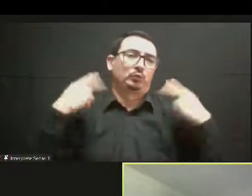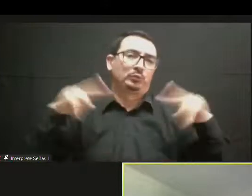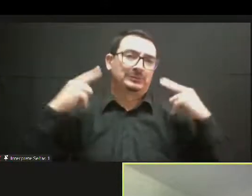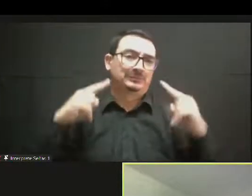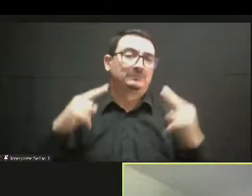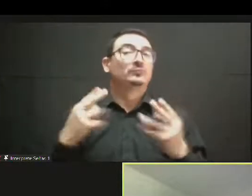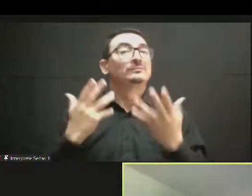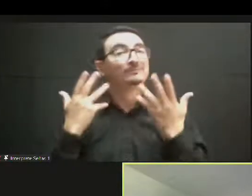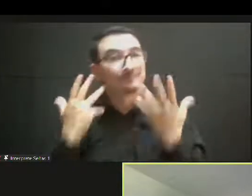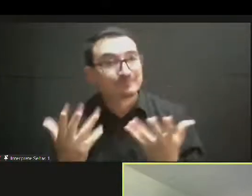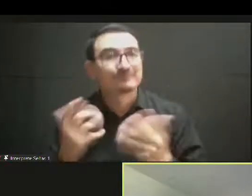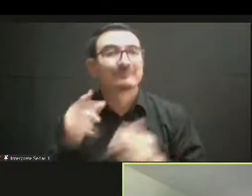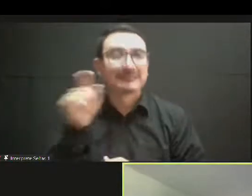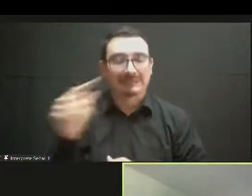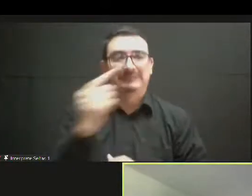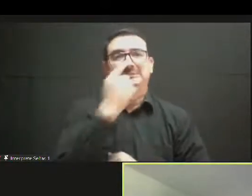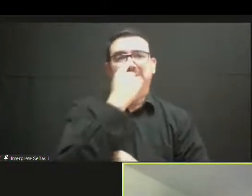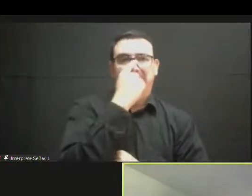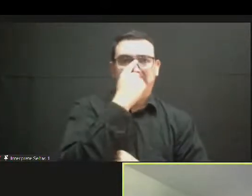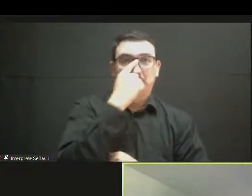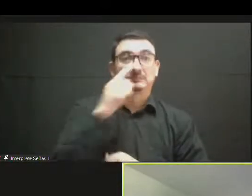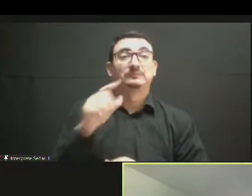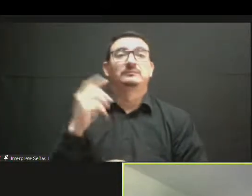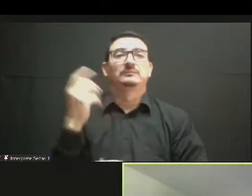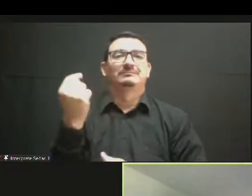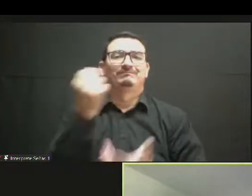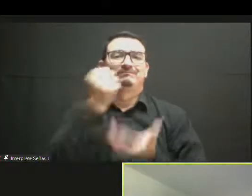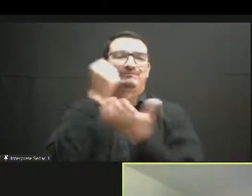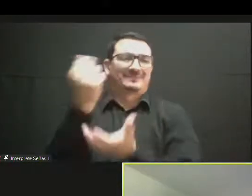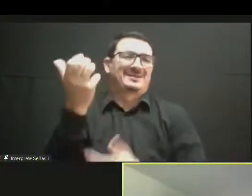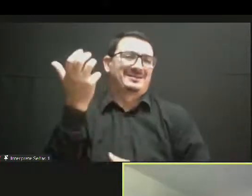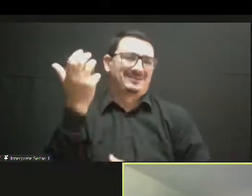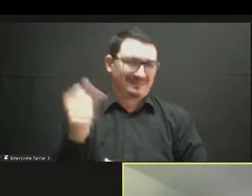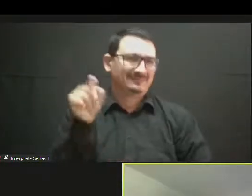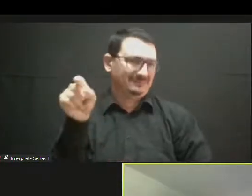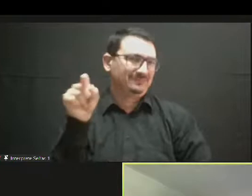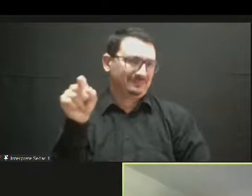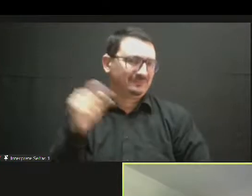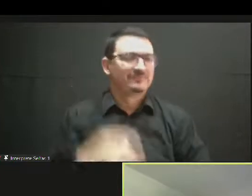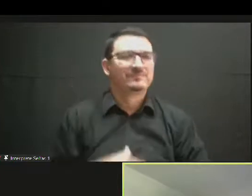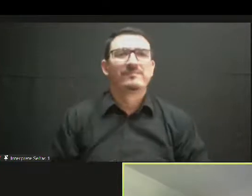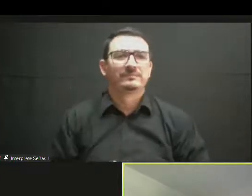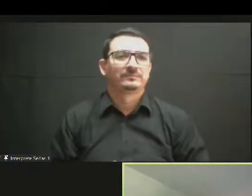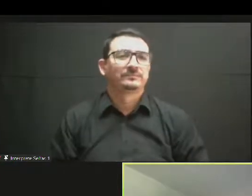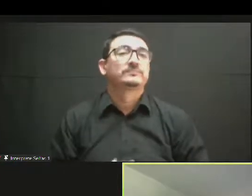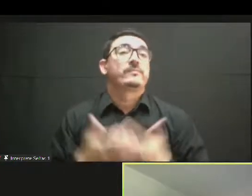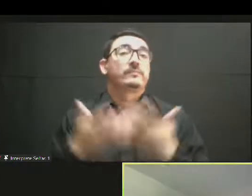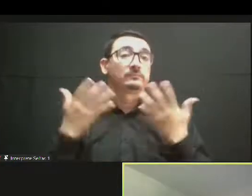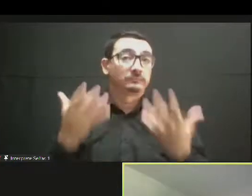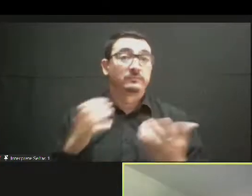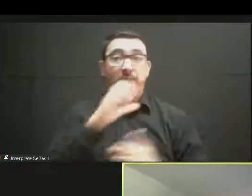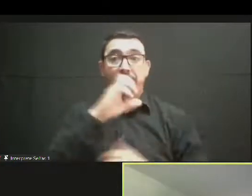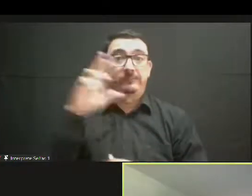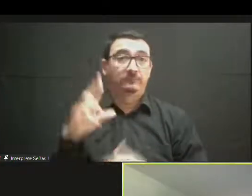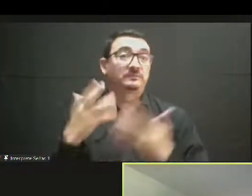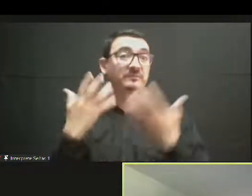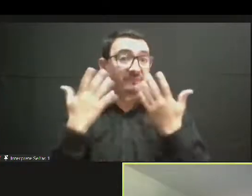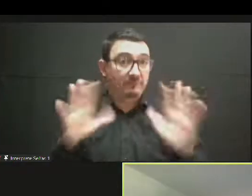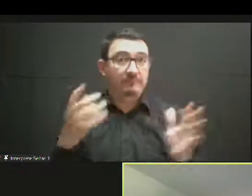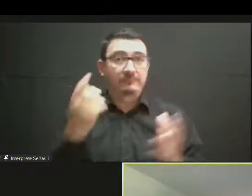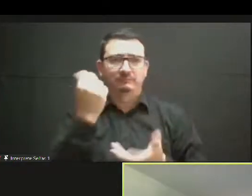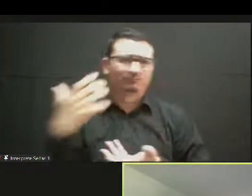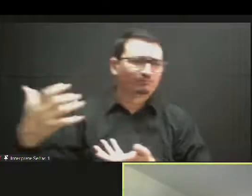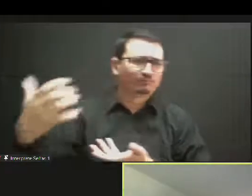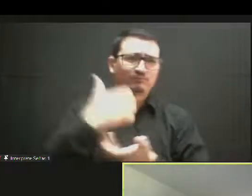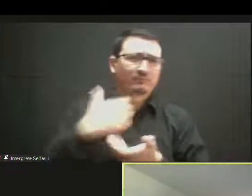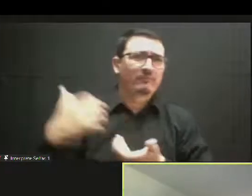reinvestments to country. So CINDE has been able to attract almost 200 companies to Costa Rica at this point. Something